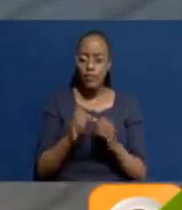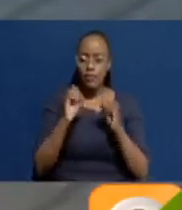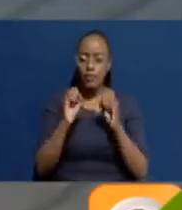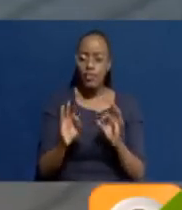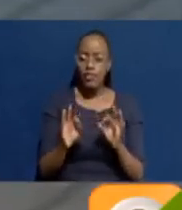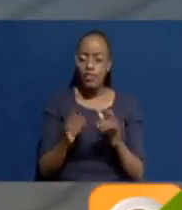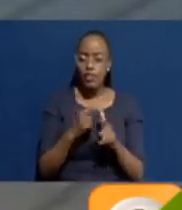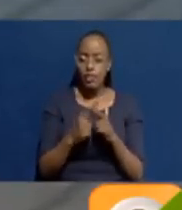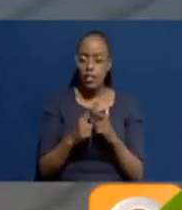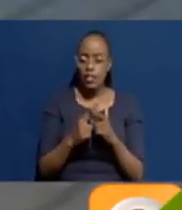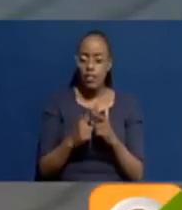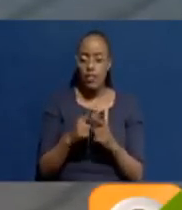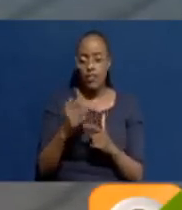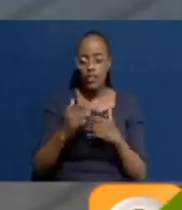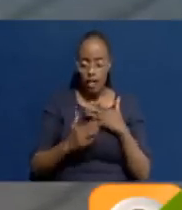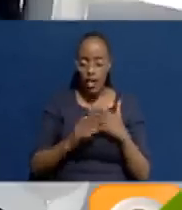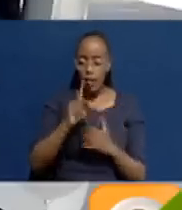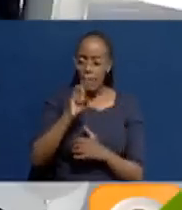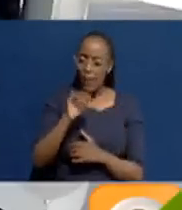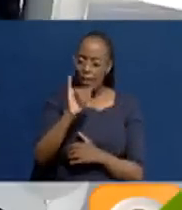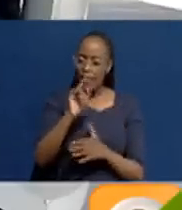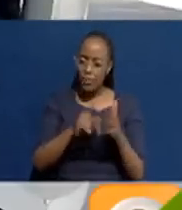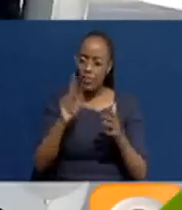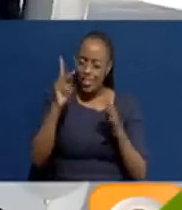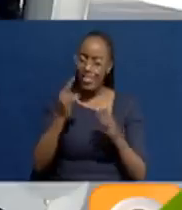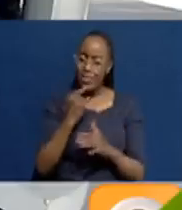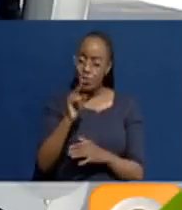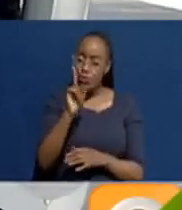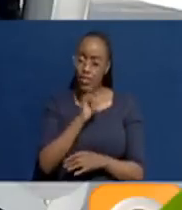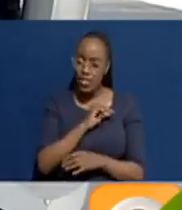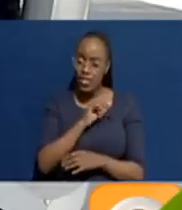If even our opposition called. Is that what they told you, really? Yes.